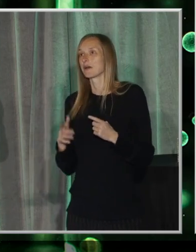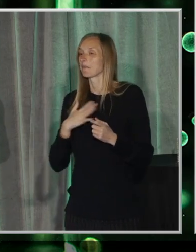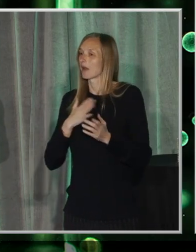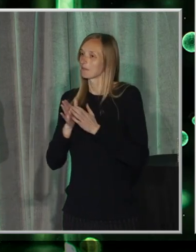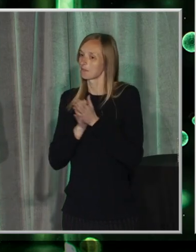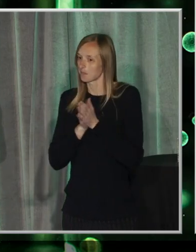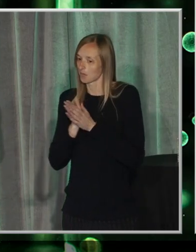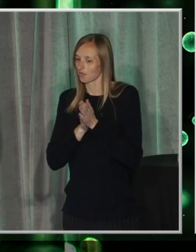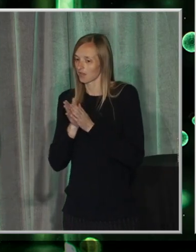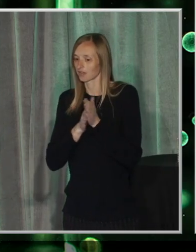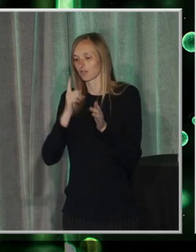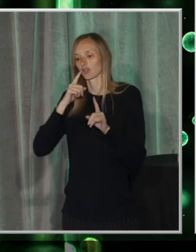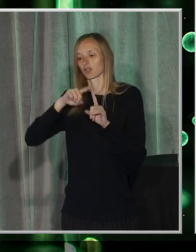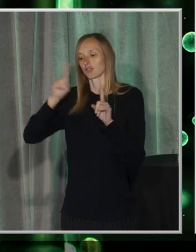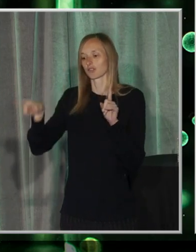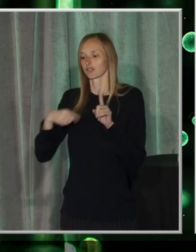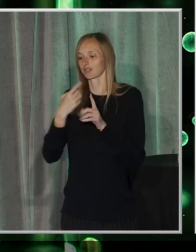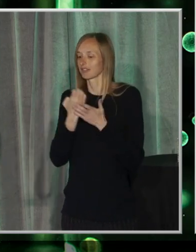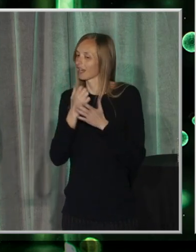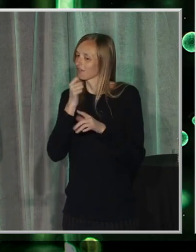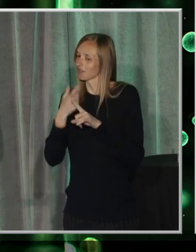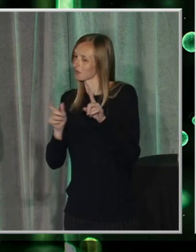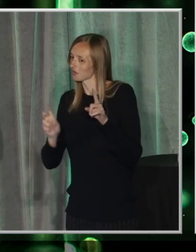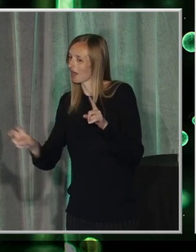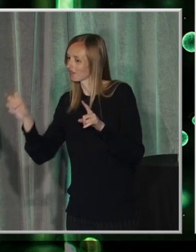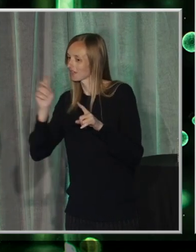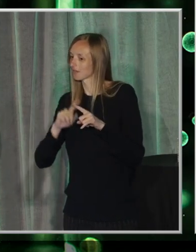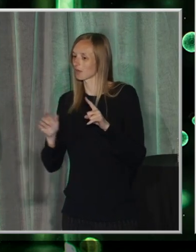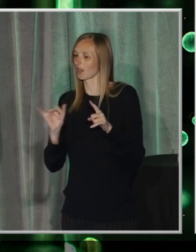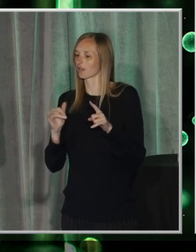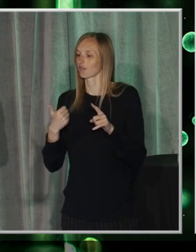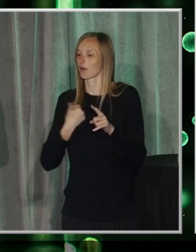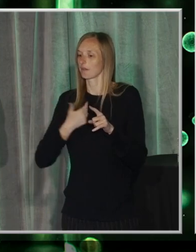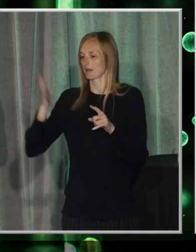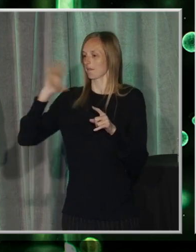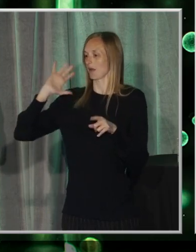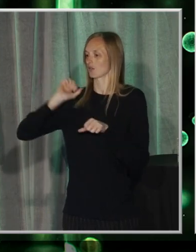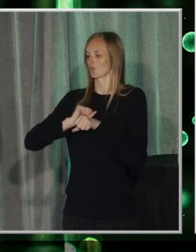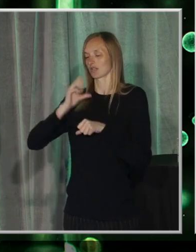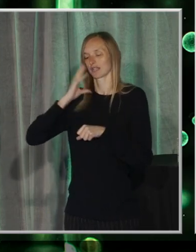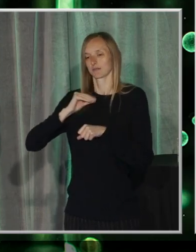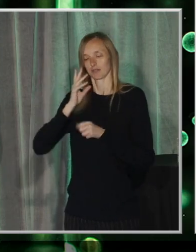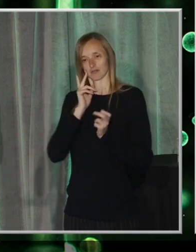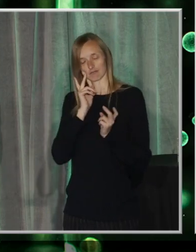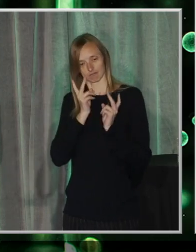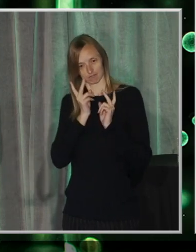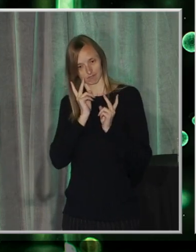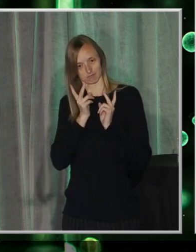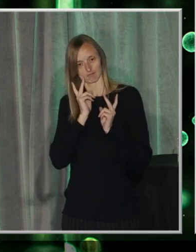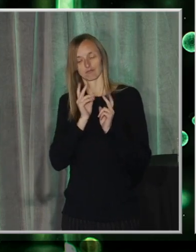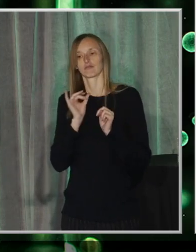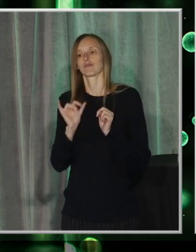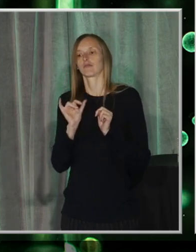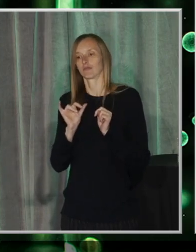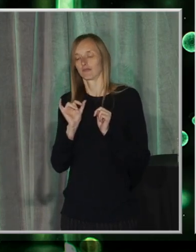motivation for circular economy is not from traveling, but more like from my past work experience in startups.